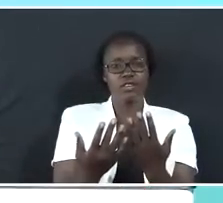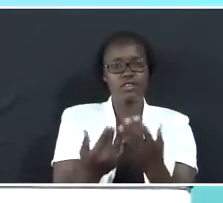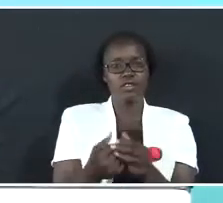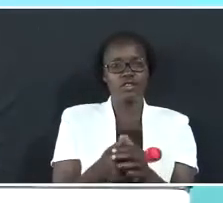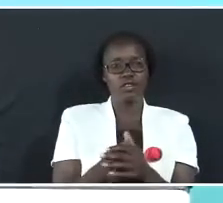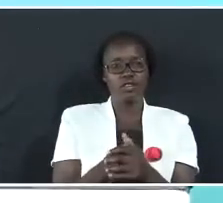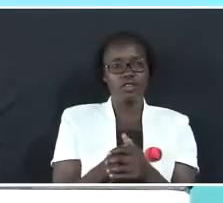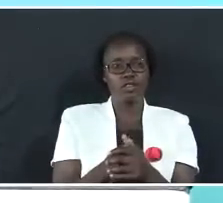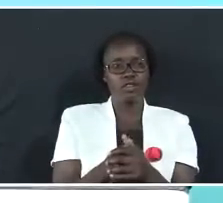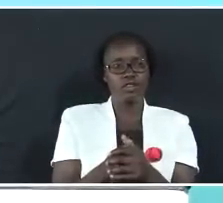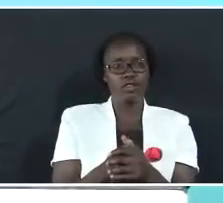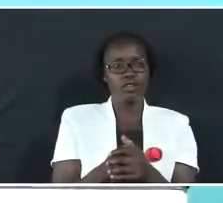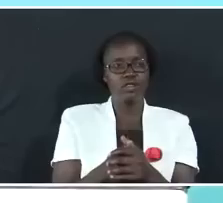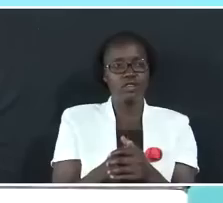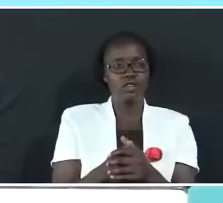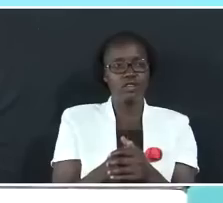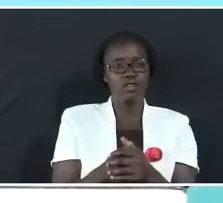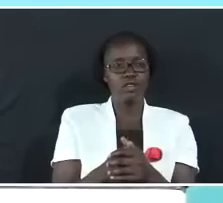They couldn't.